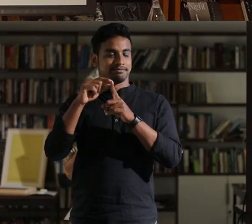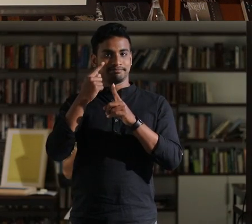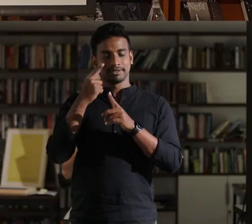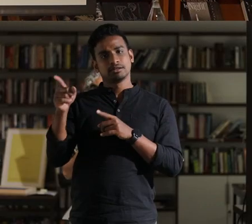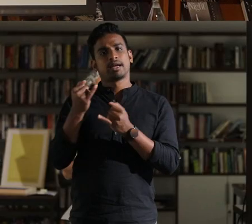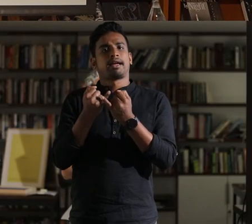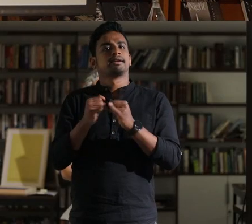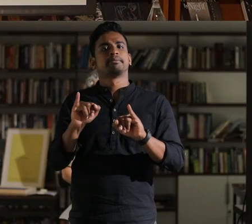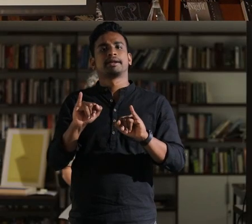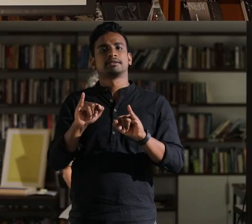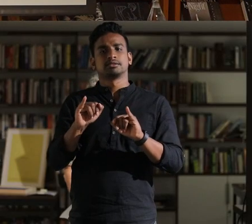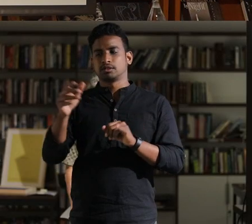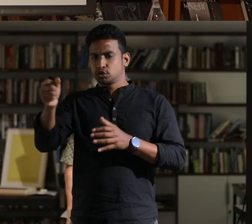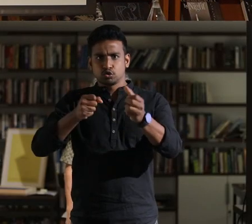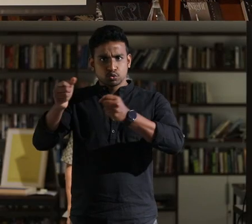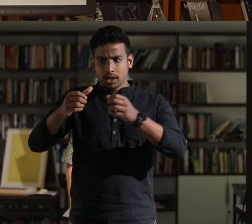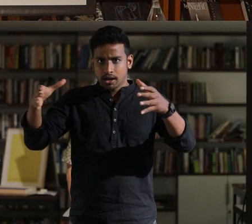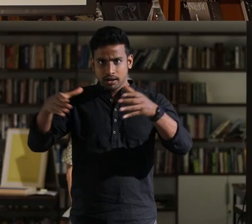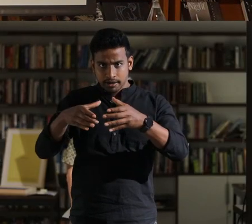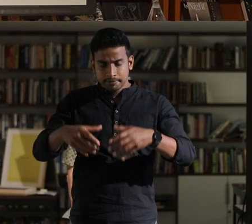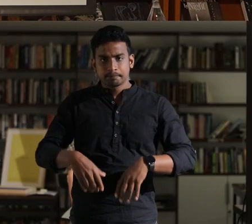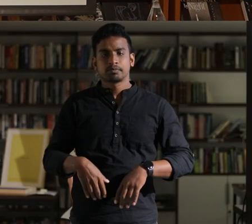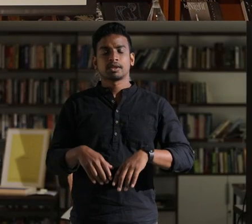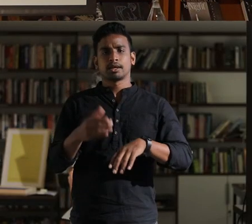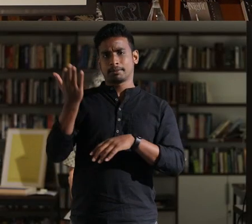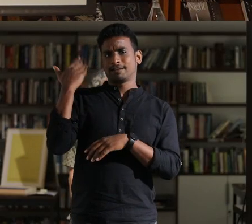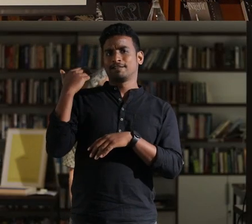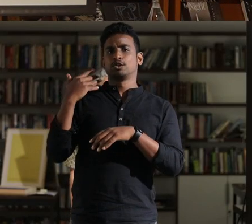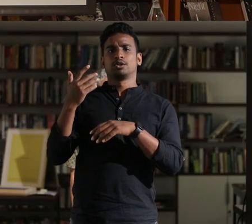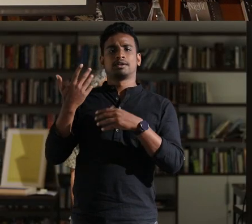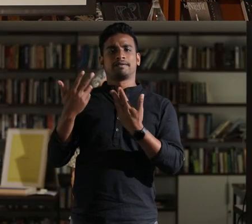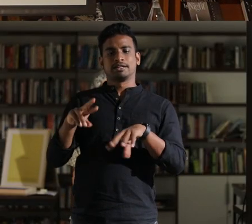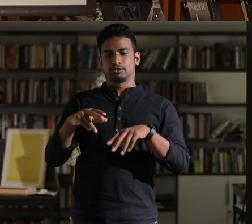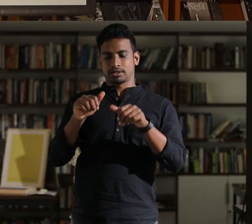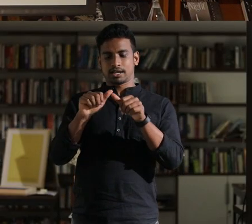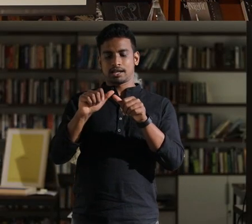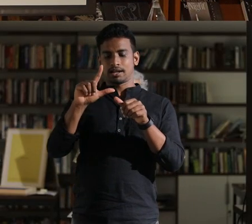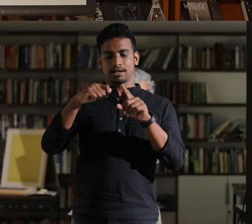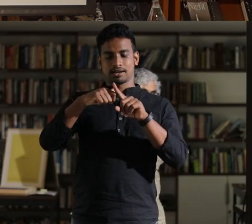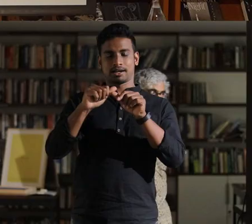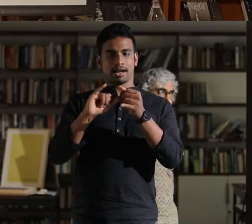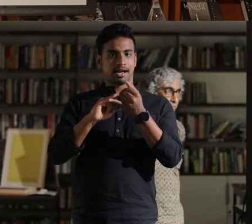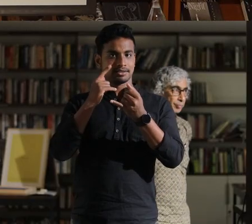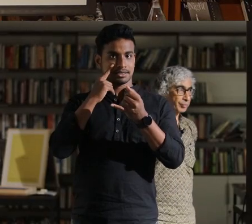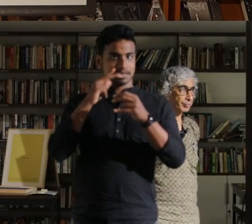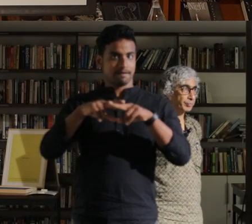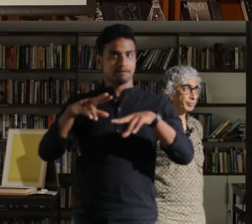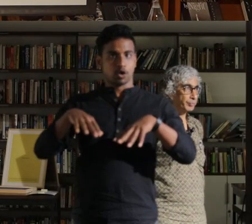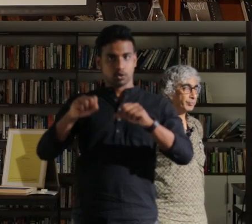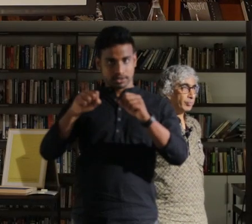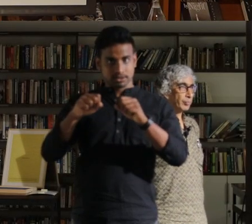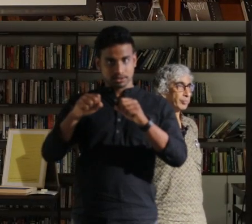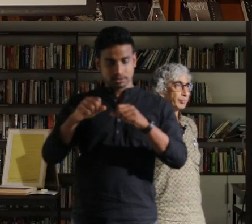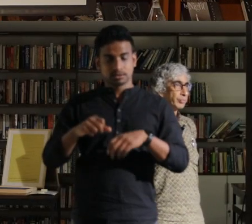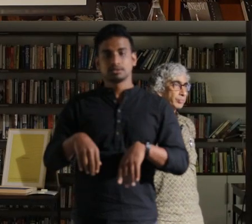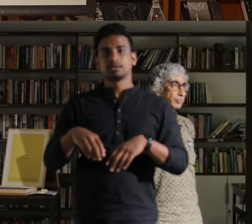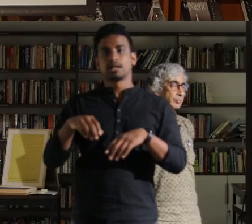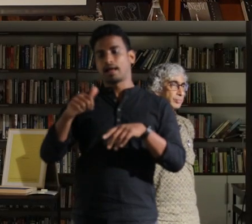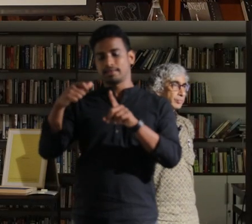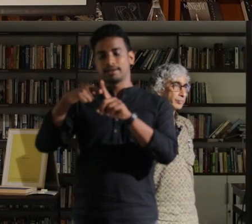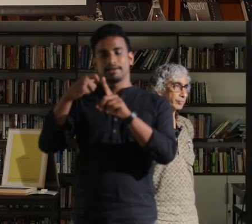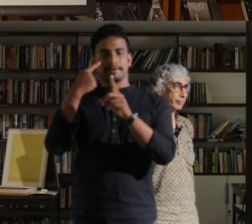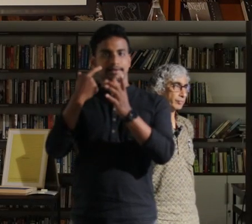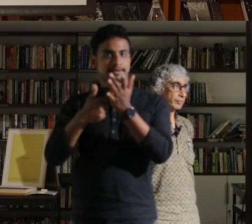curator. She has previously worked for the Al-Qazi Foundation for the Arts, Kiran Nadar Museum of Art. She has been